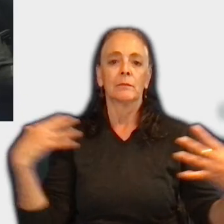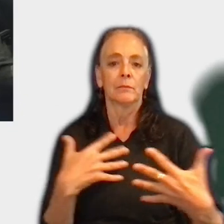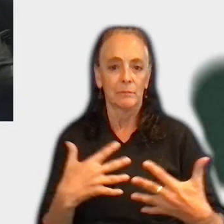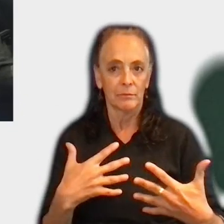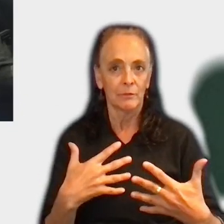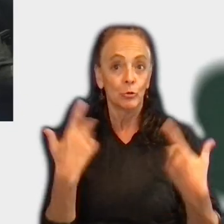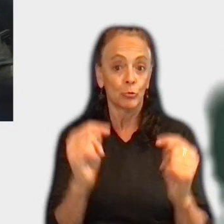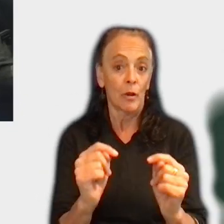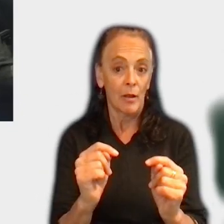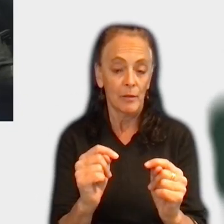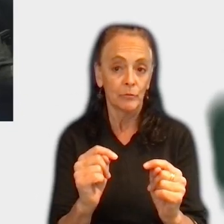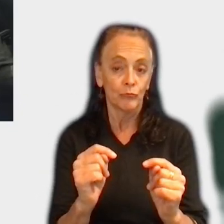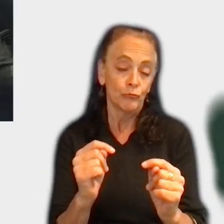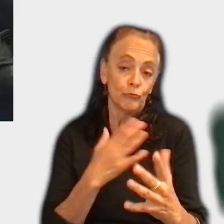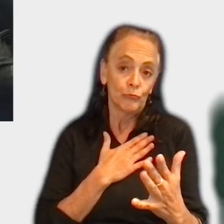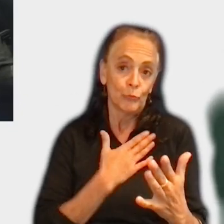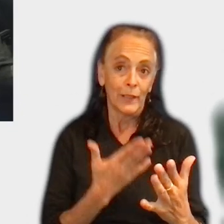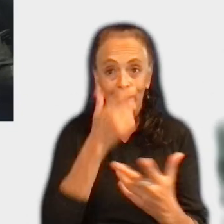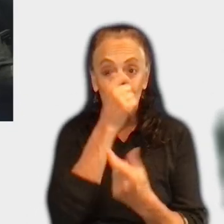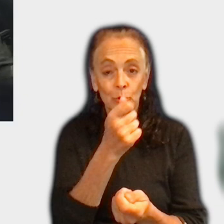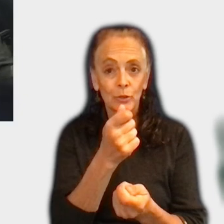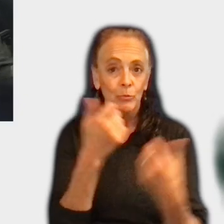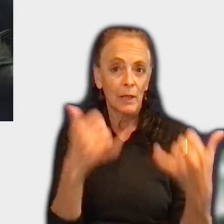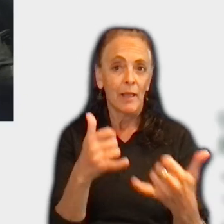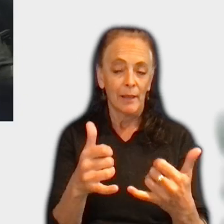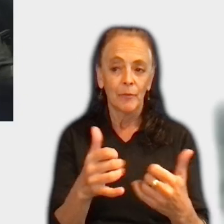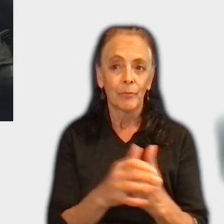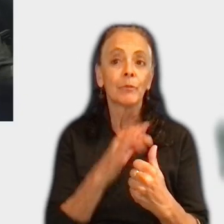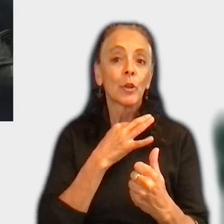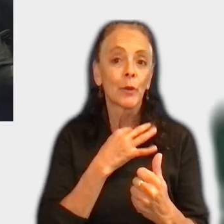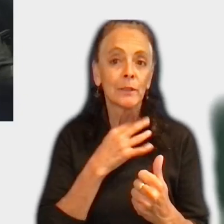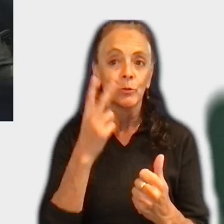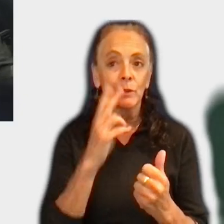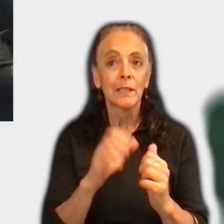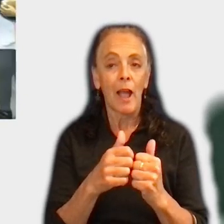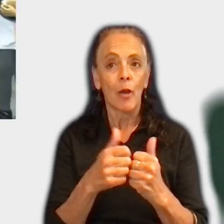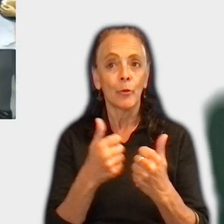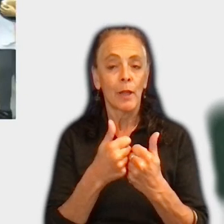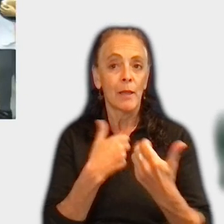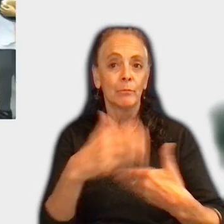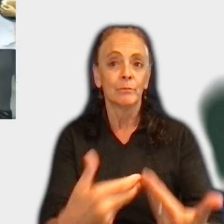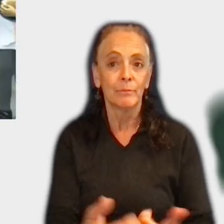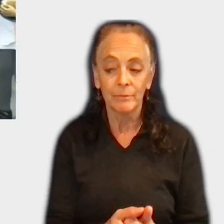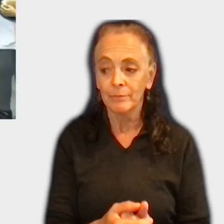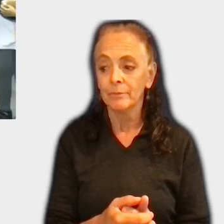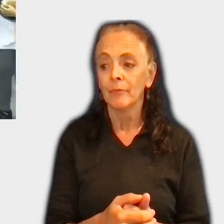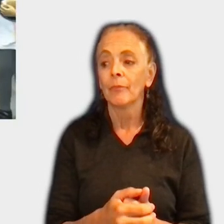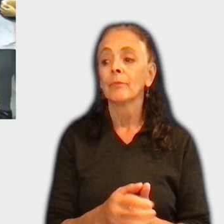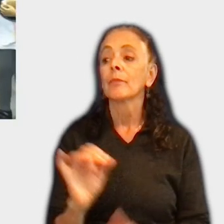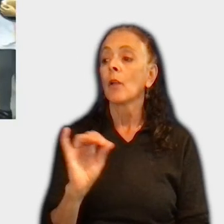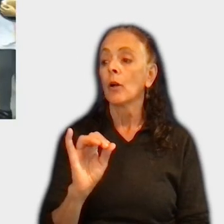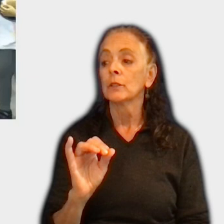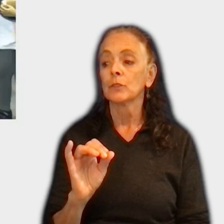um and that's why i'm quite interesting to play and quite curious to how is the campus look like and also